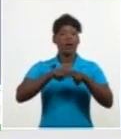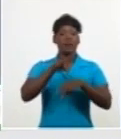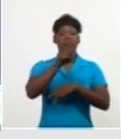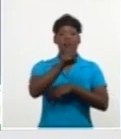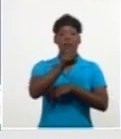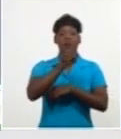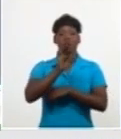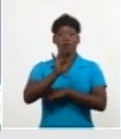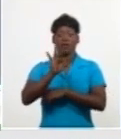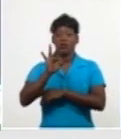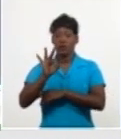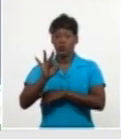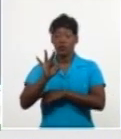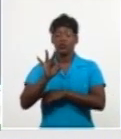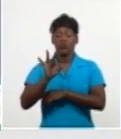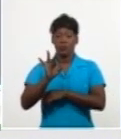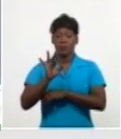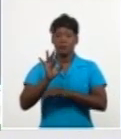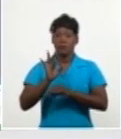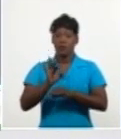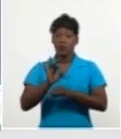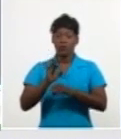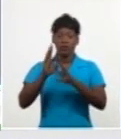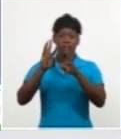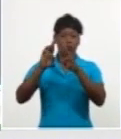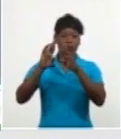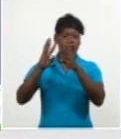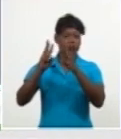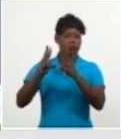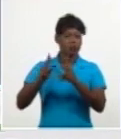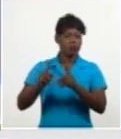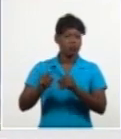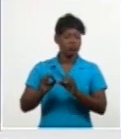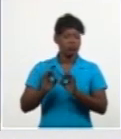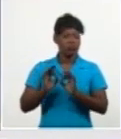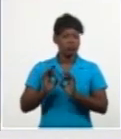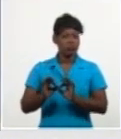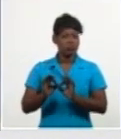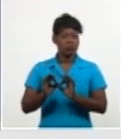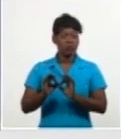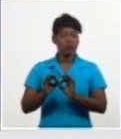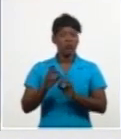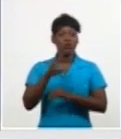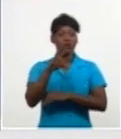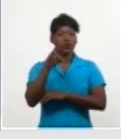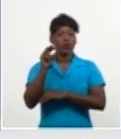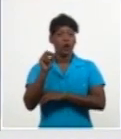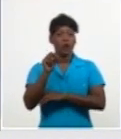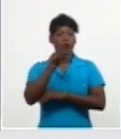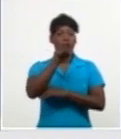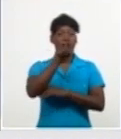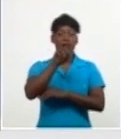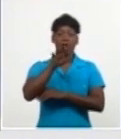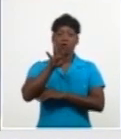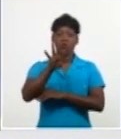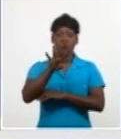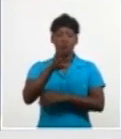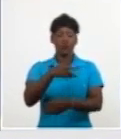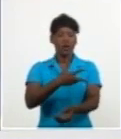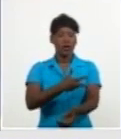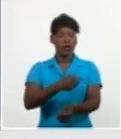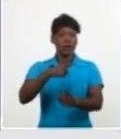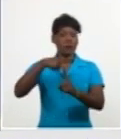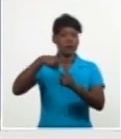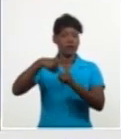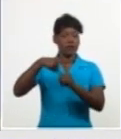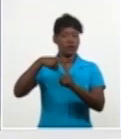at Havanas, 188. As a result of this study, the study of these samples, 14 people